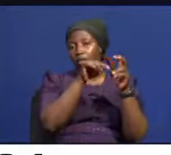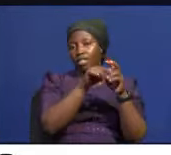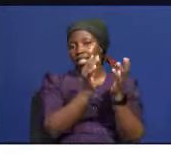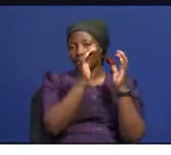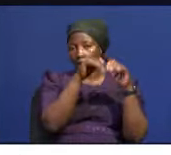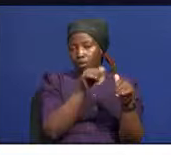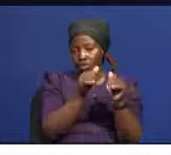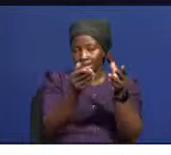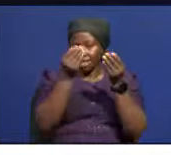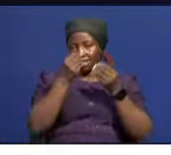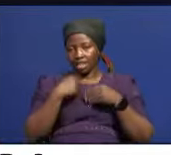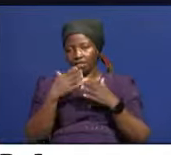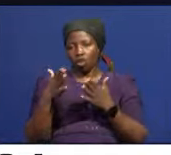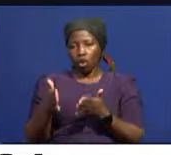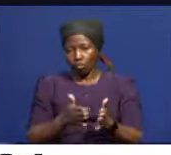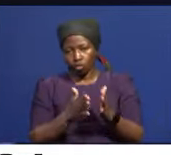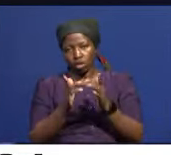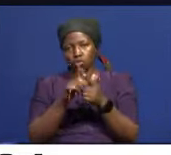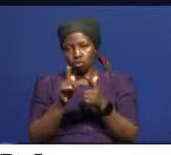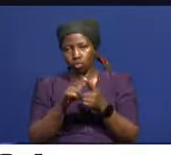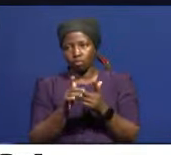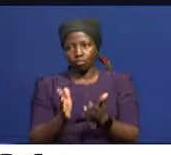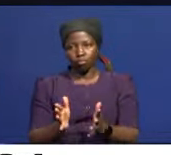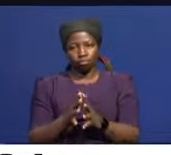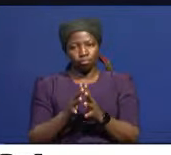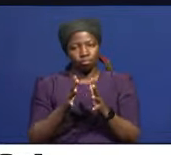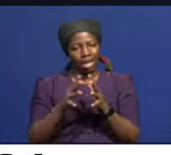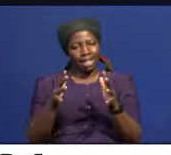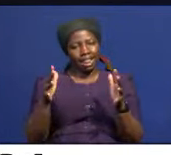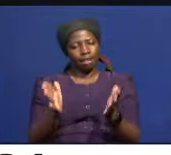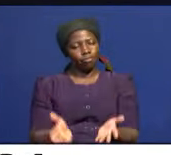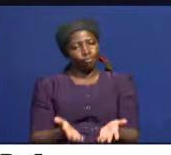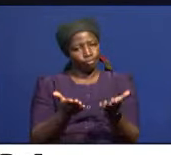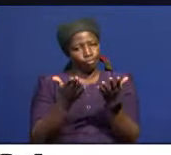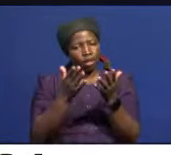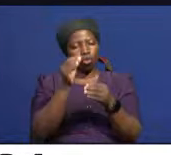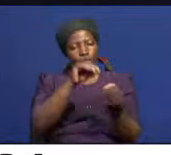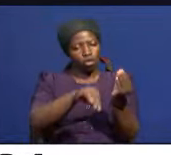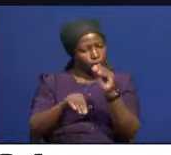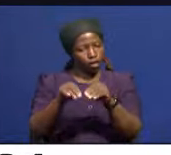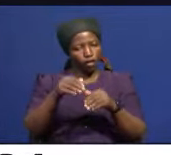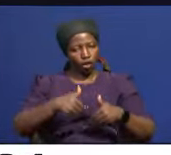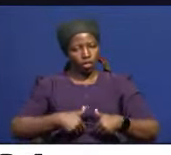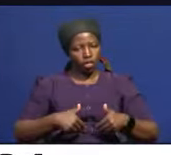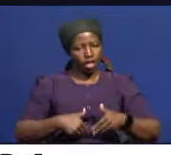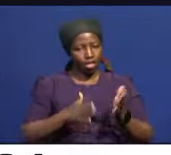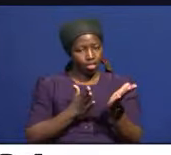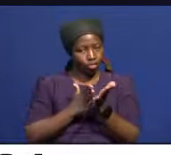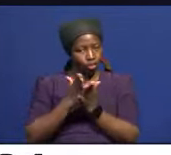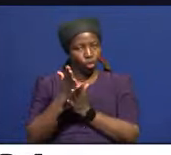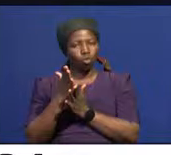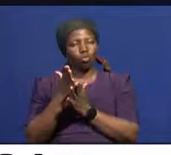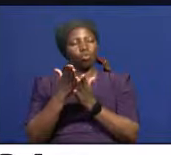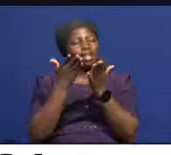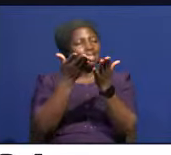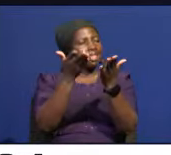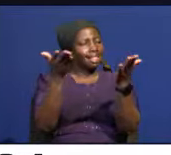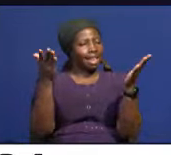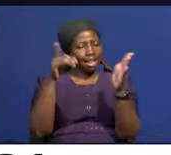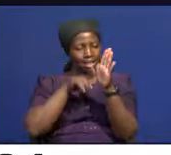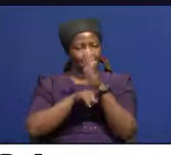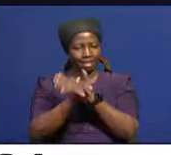a platform to amplify and accelerate the contributions of the youth through and throughout our